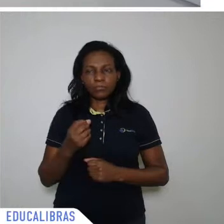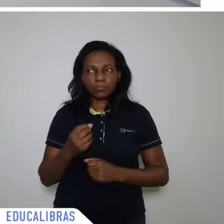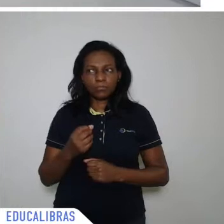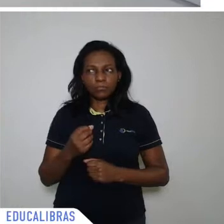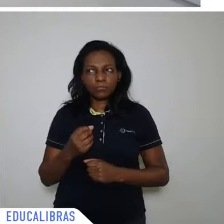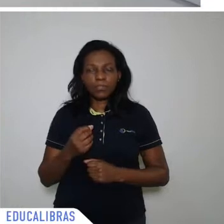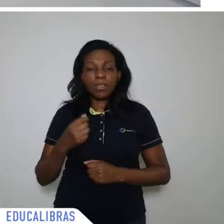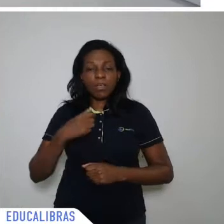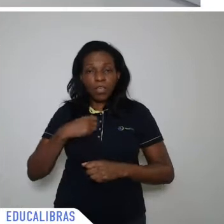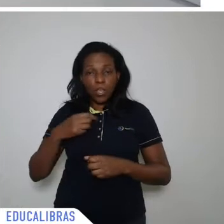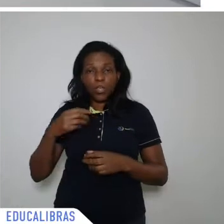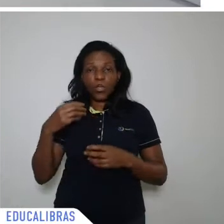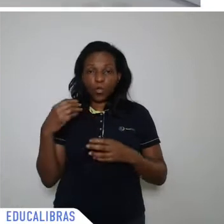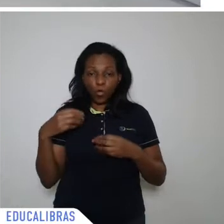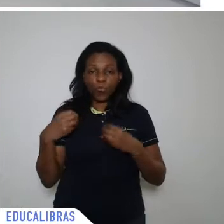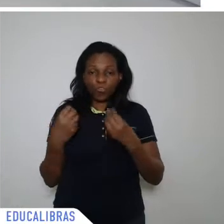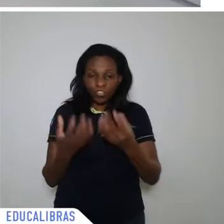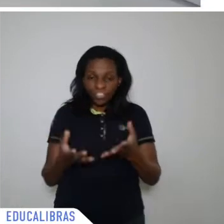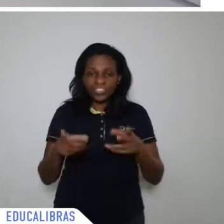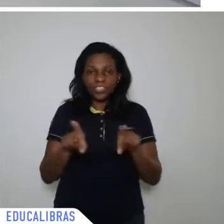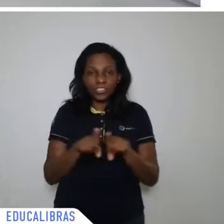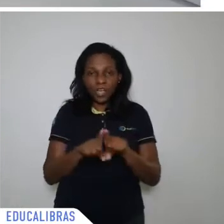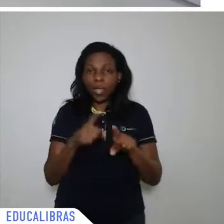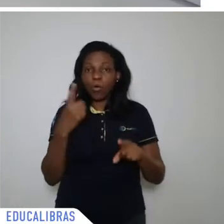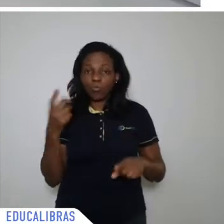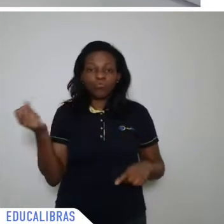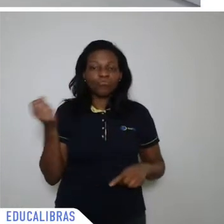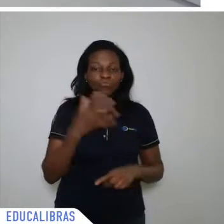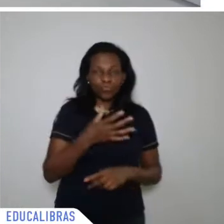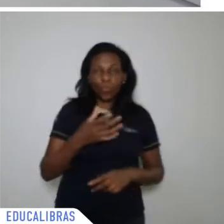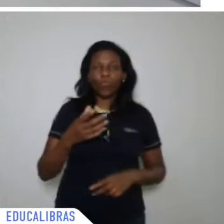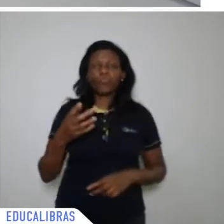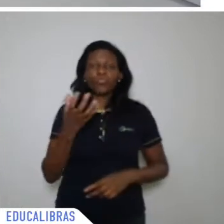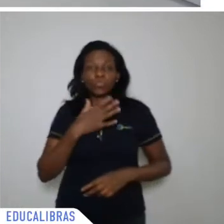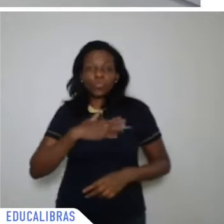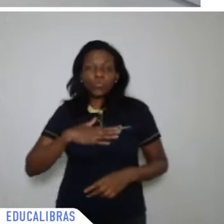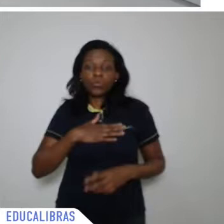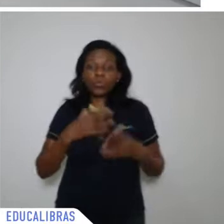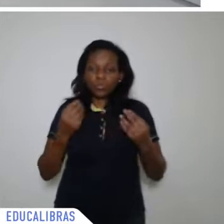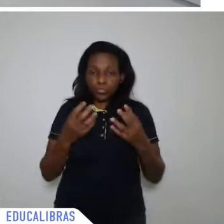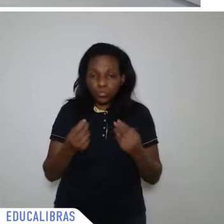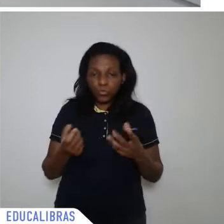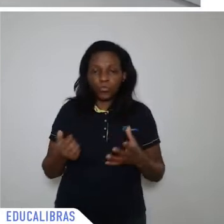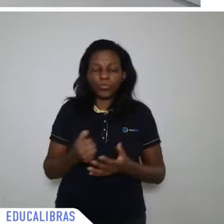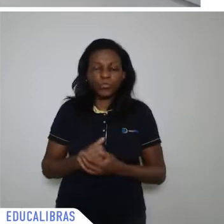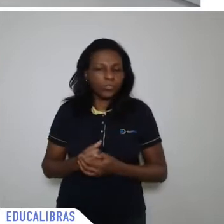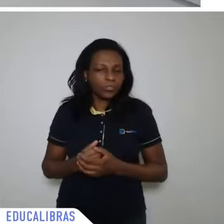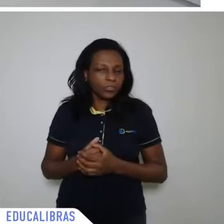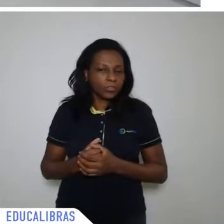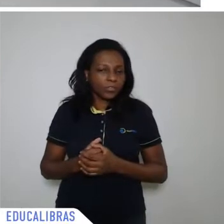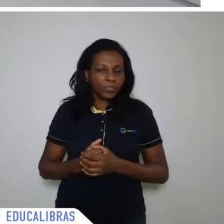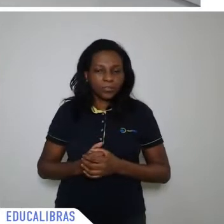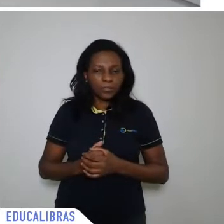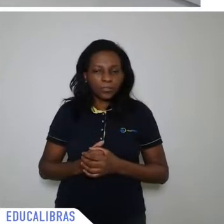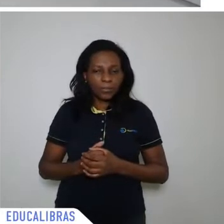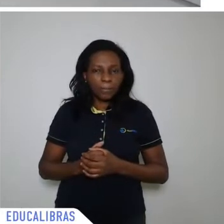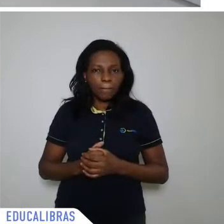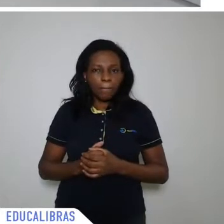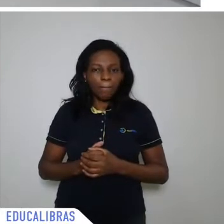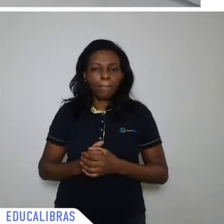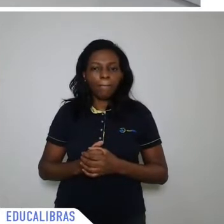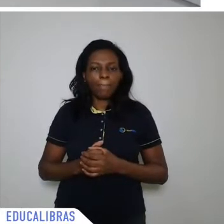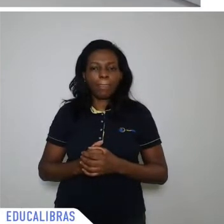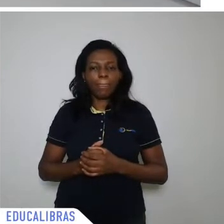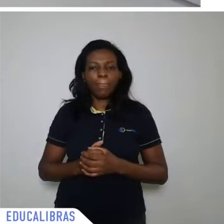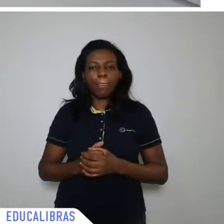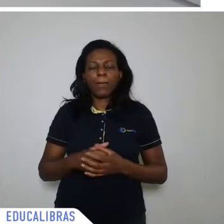Okay, I'll consider everything you've mentioned, and I'm going to send you one, another one. And Companhia das Letras, the